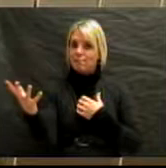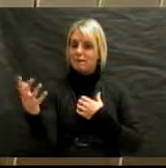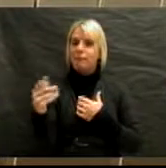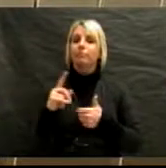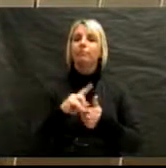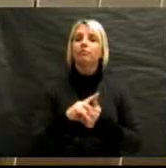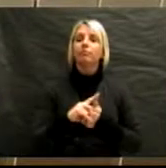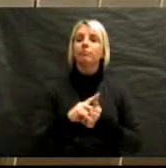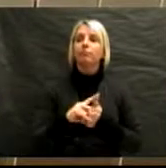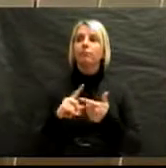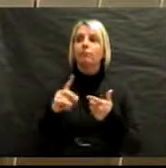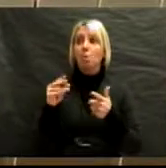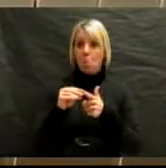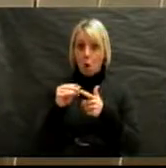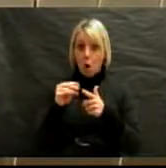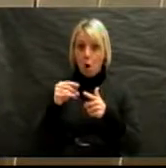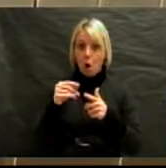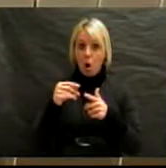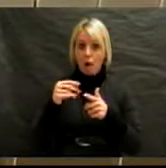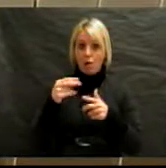Any further nominations?